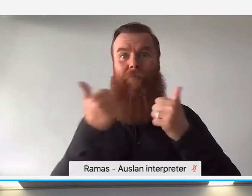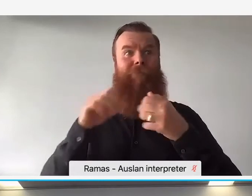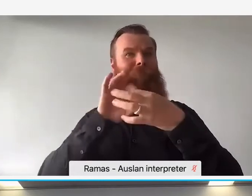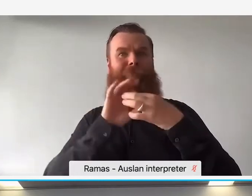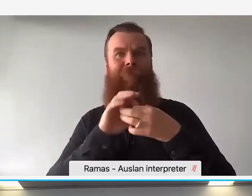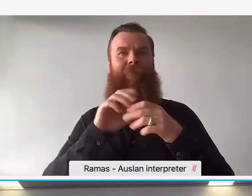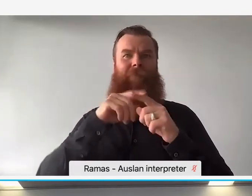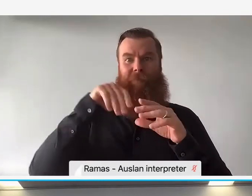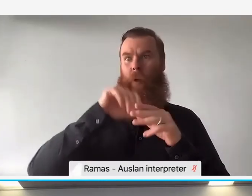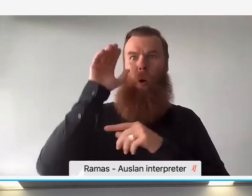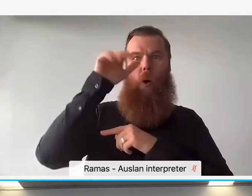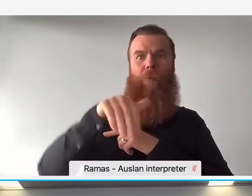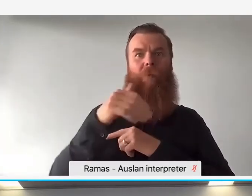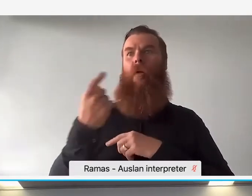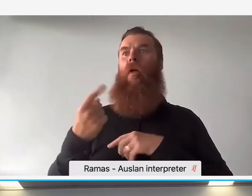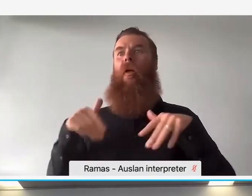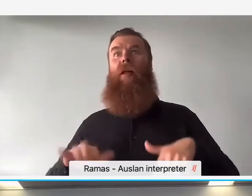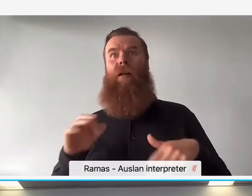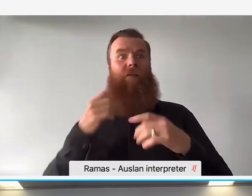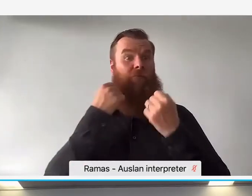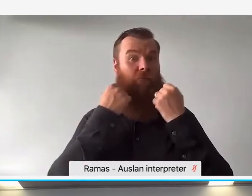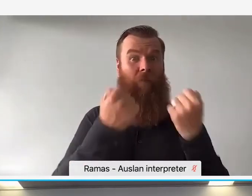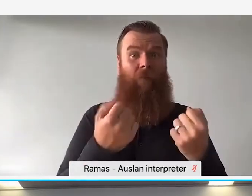driving, alcohol and substances in Australia,